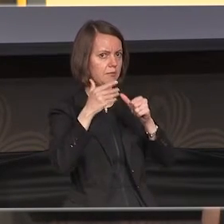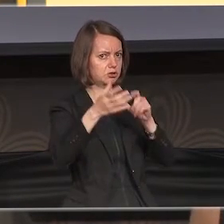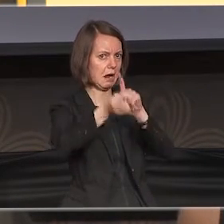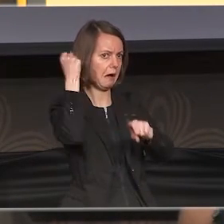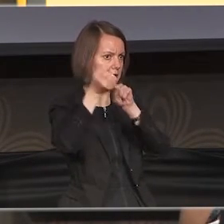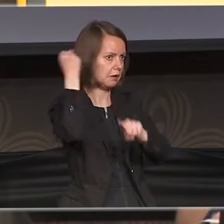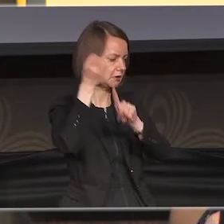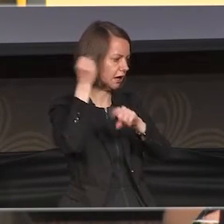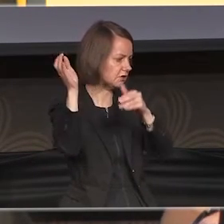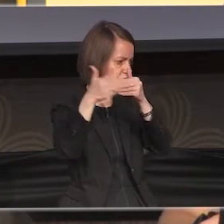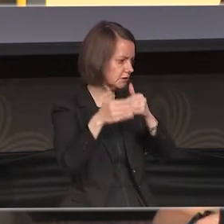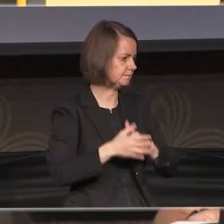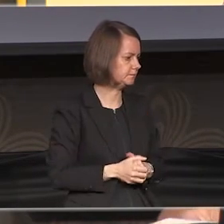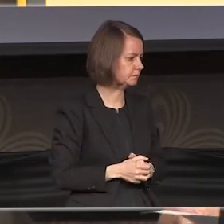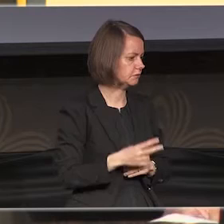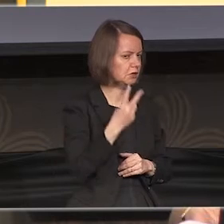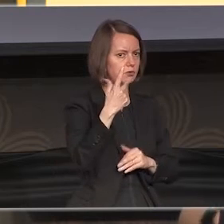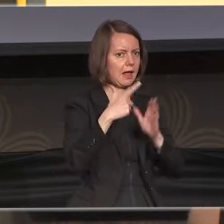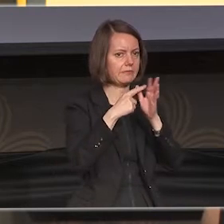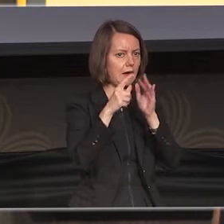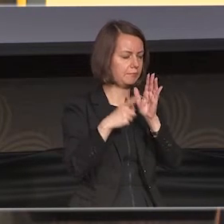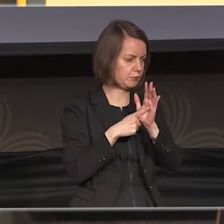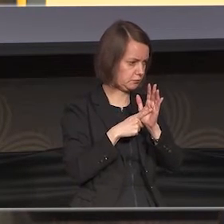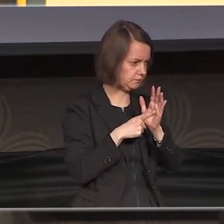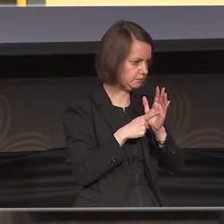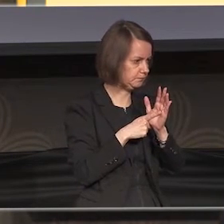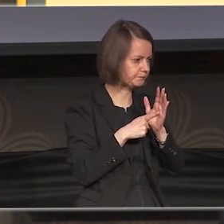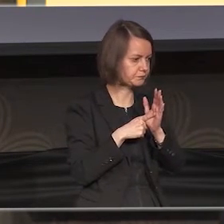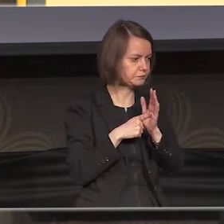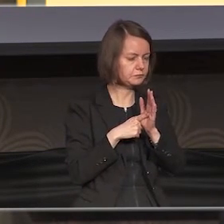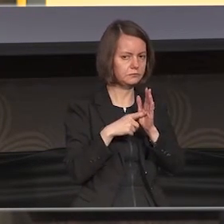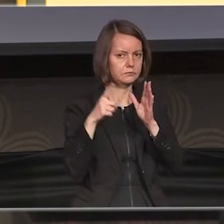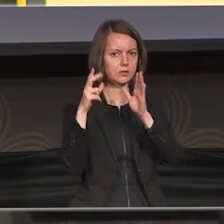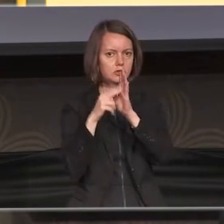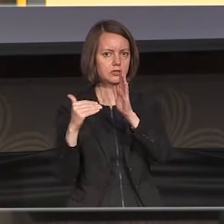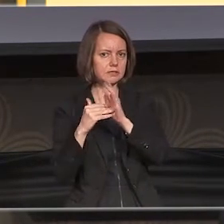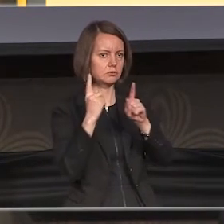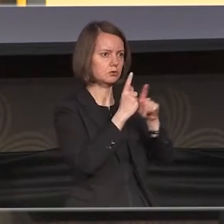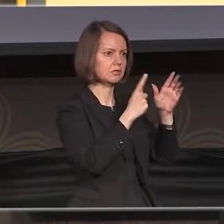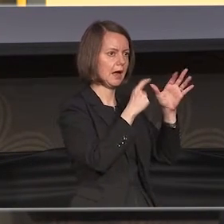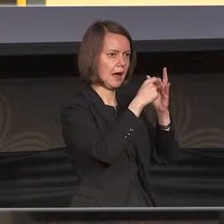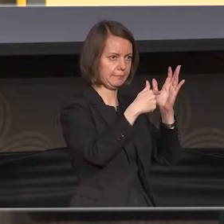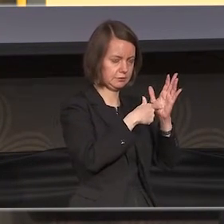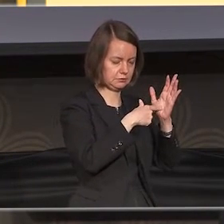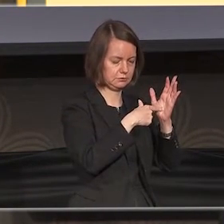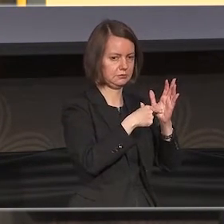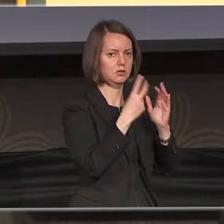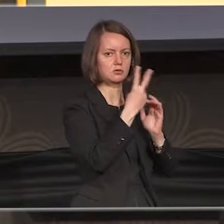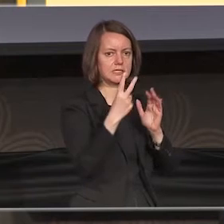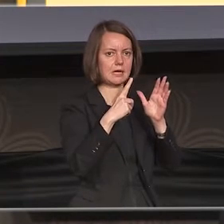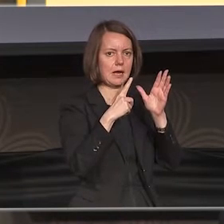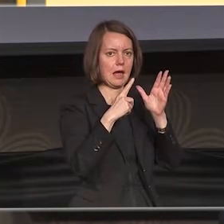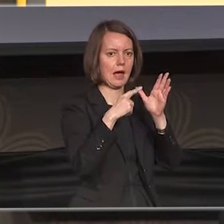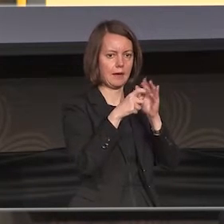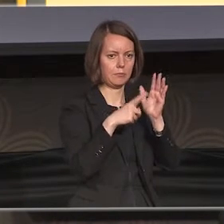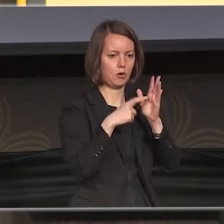The 20th of April, an open letter was tabled by the Māori Party to Prime Minister Tony Abbott on his visit to Aotearoa. On the 22nd of April, the Kimberley